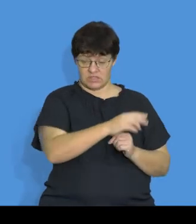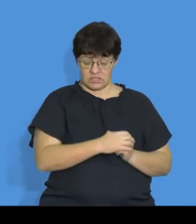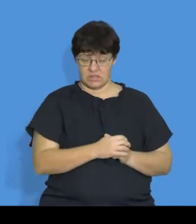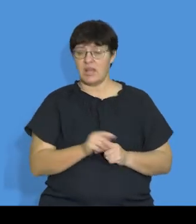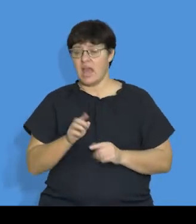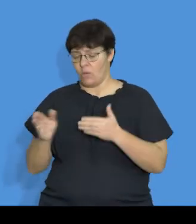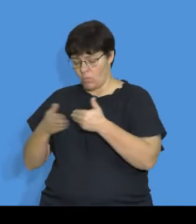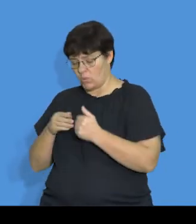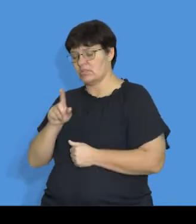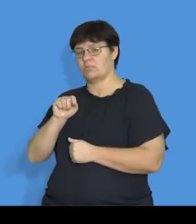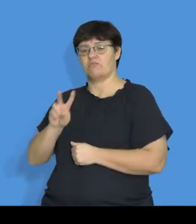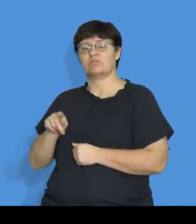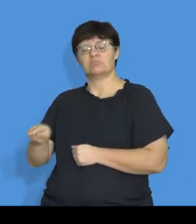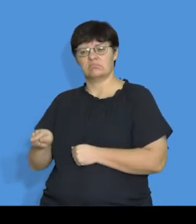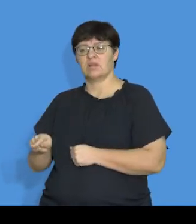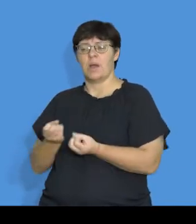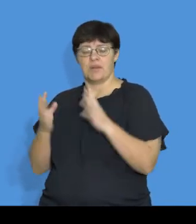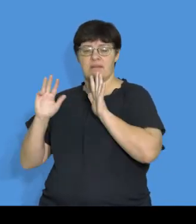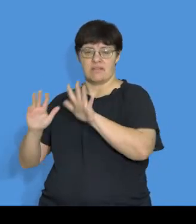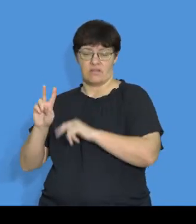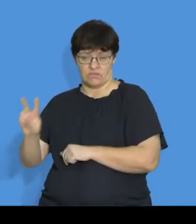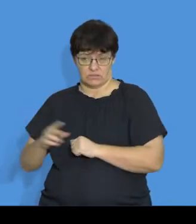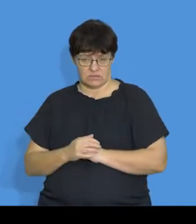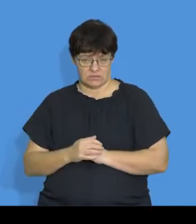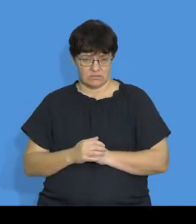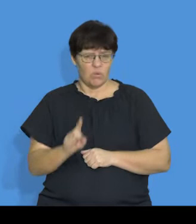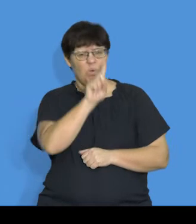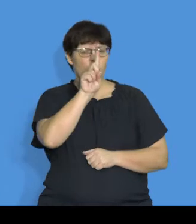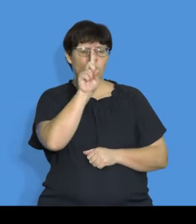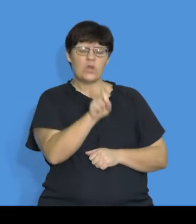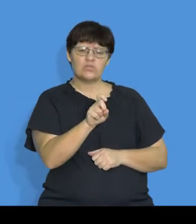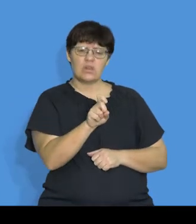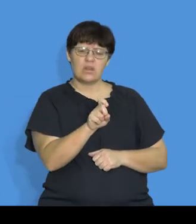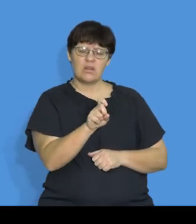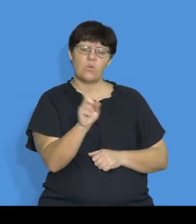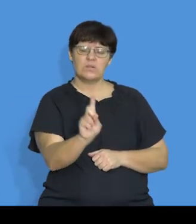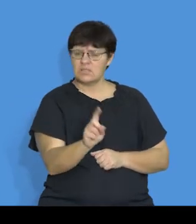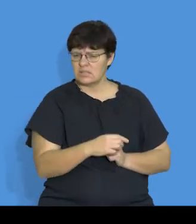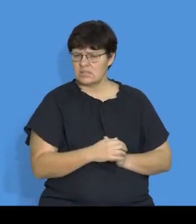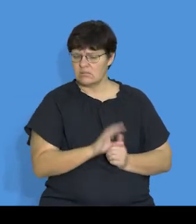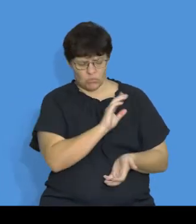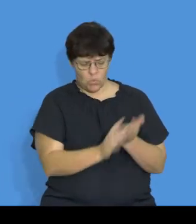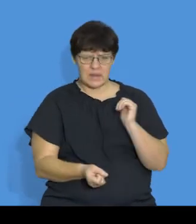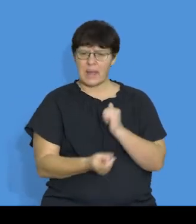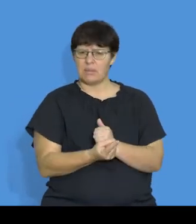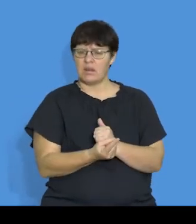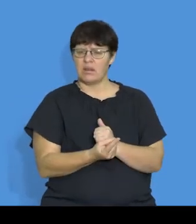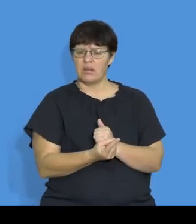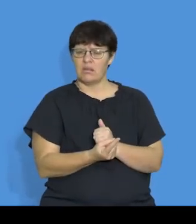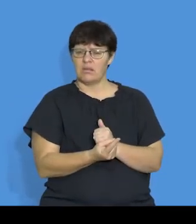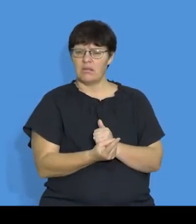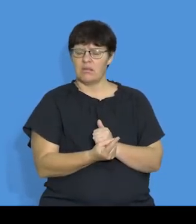the closed circuit is 9 volts. Now, the big question that we have to ask ourselves, what happens to the lost